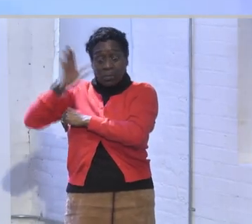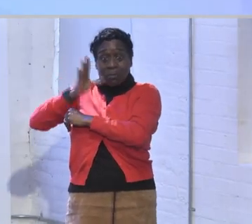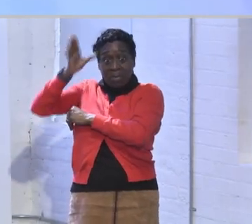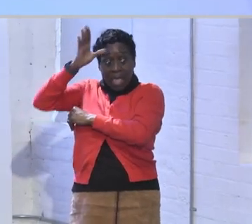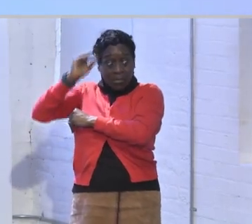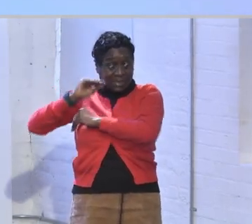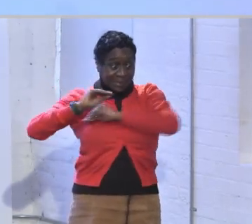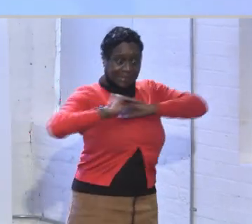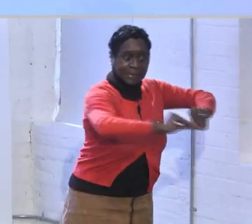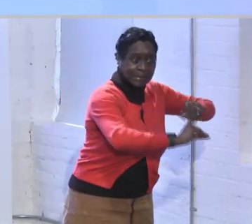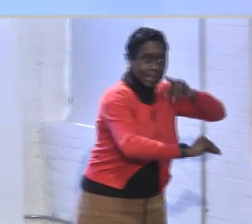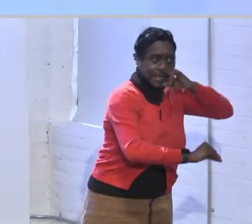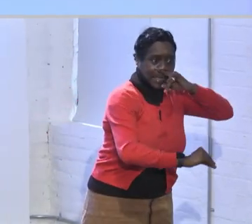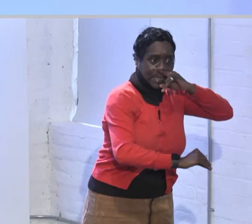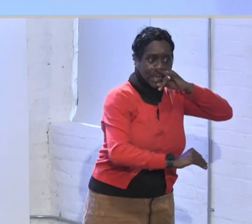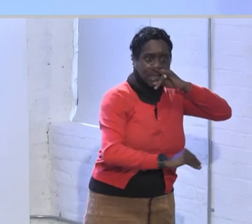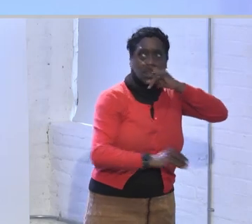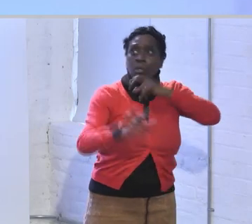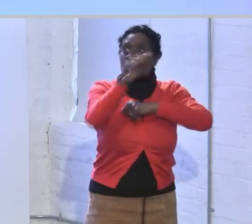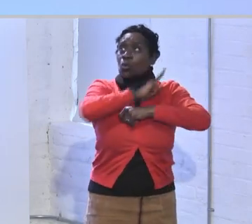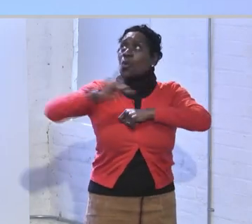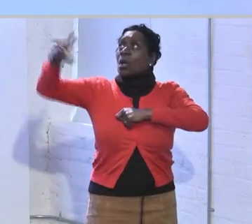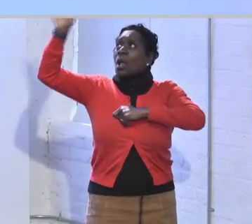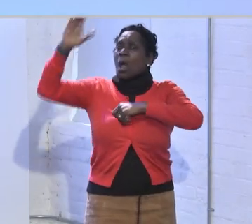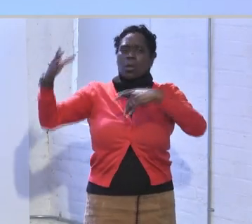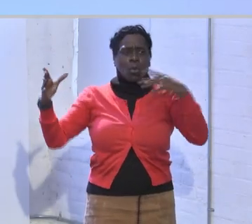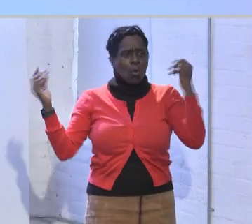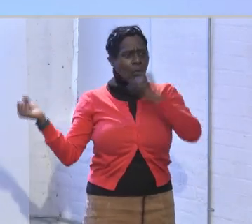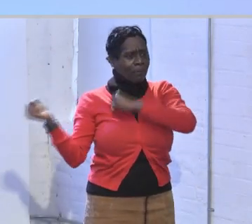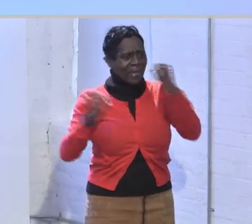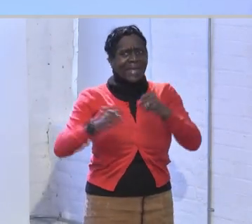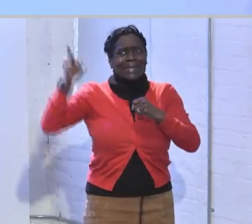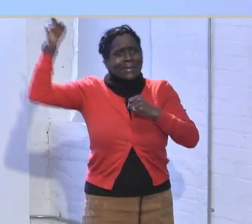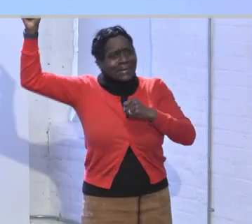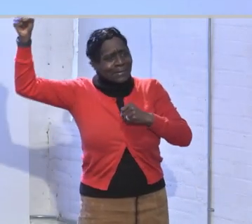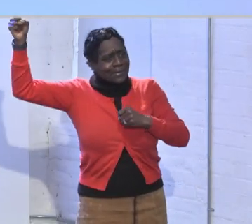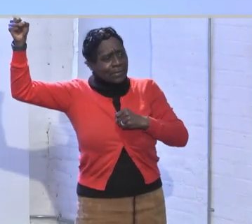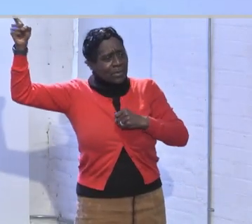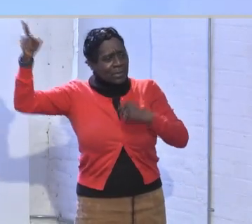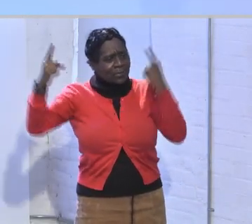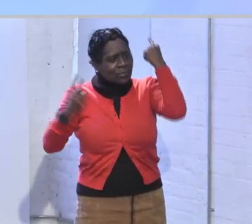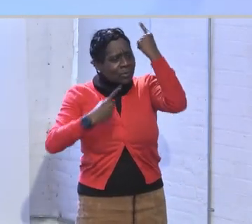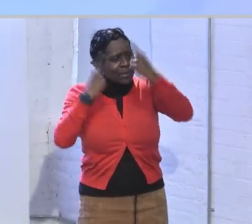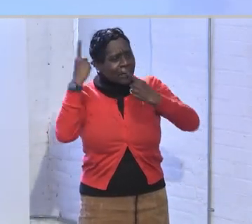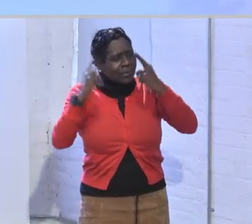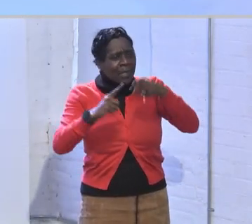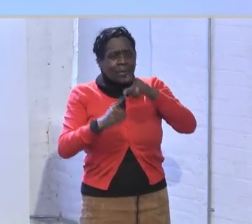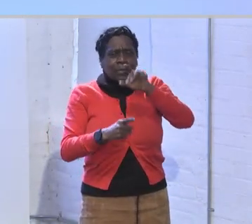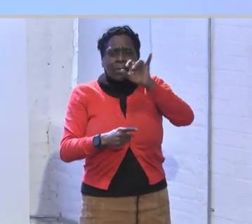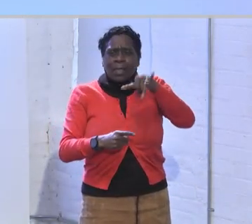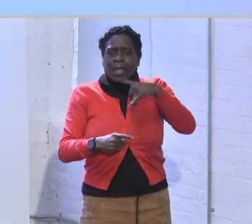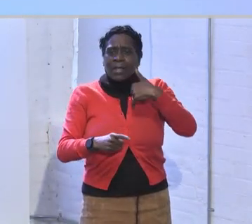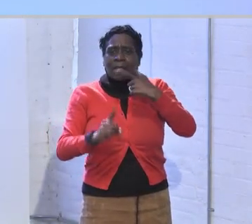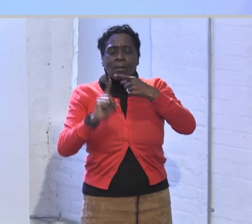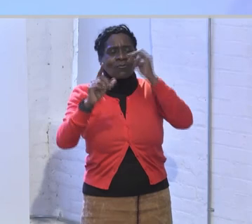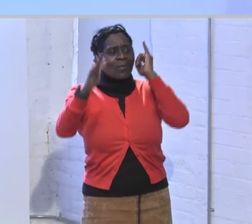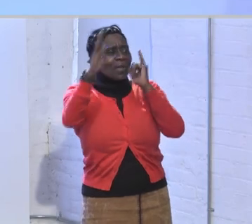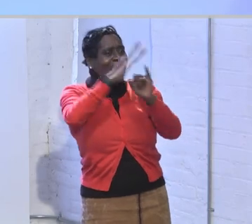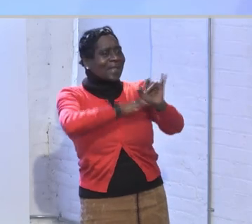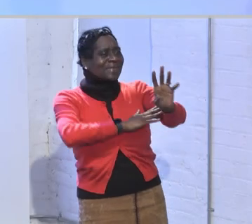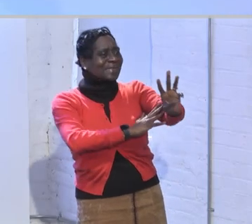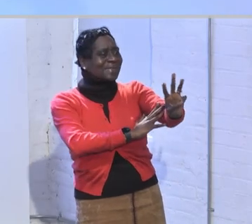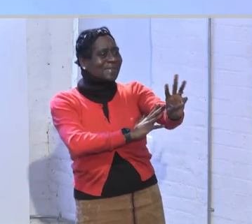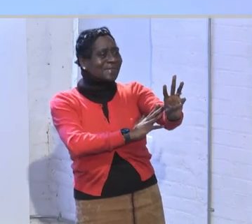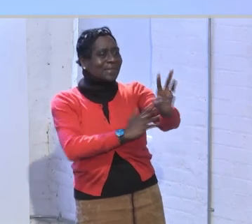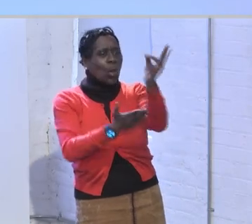Holy, Holy, Holy, Lord God Almighty. What a beautiful song that is. Have you ever considered that that comes from Isaiah 6,